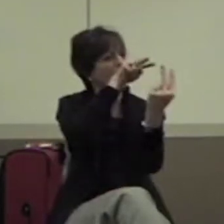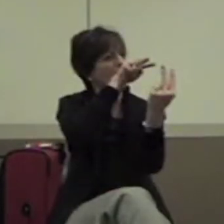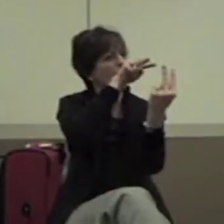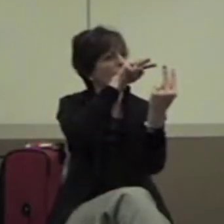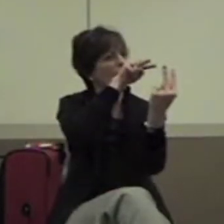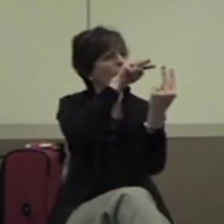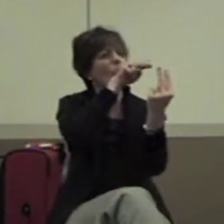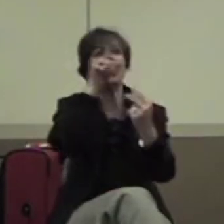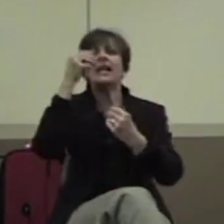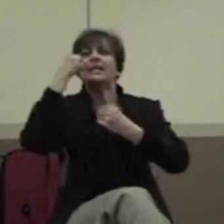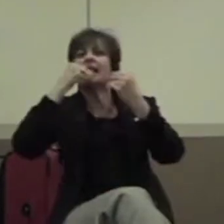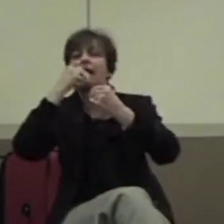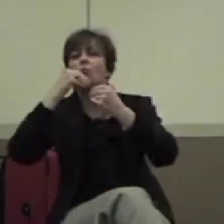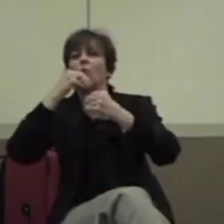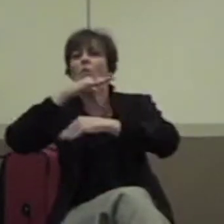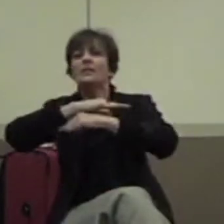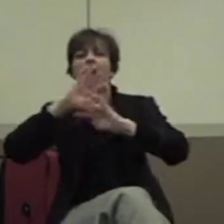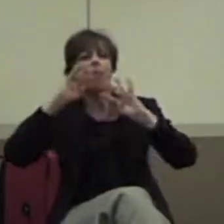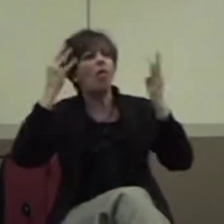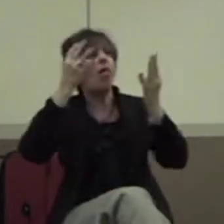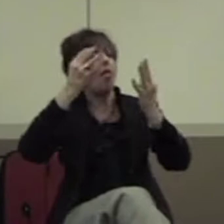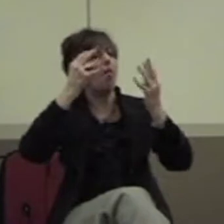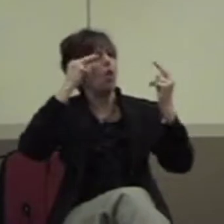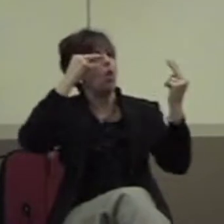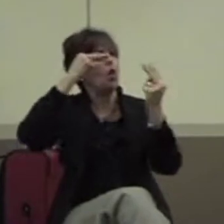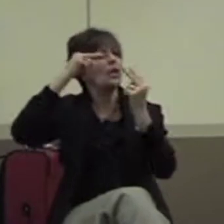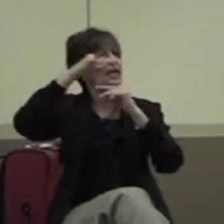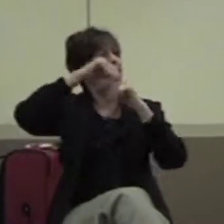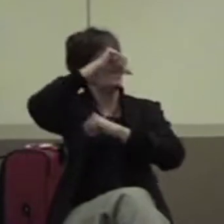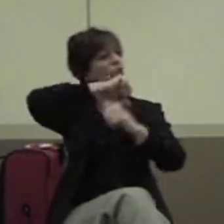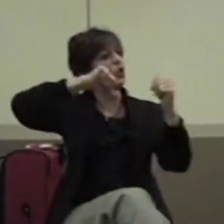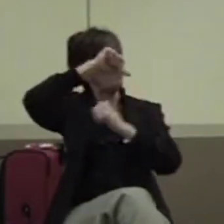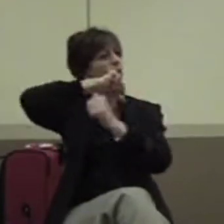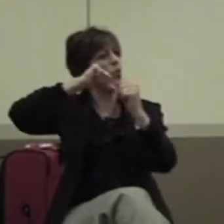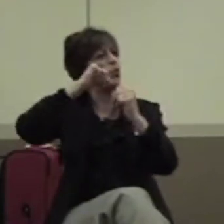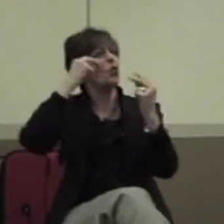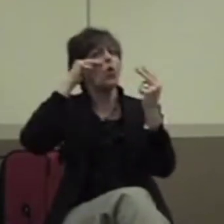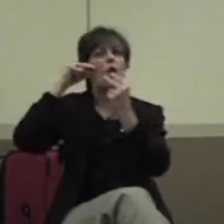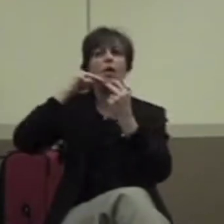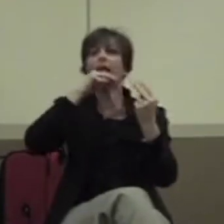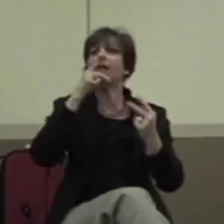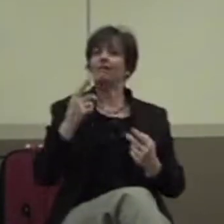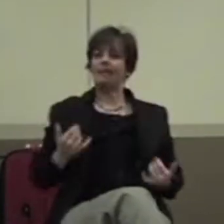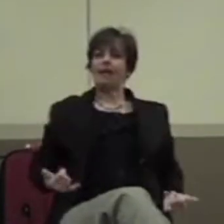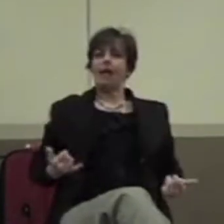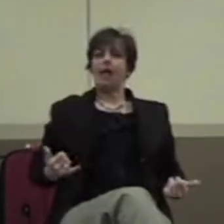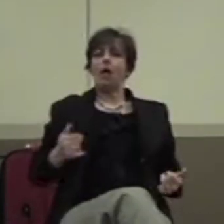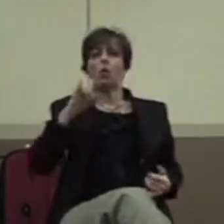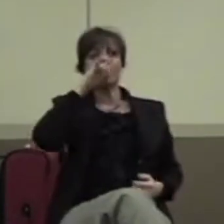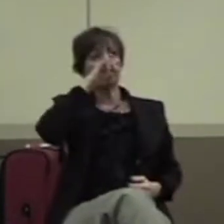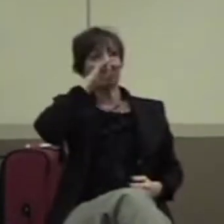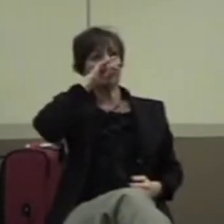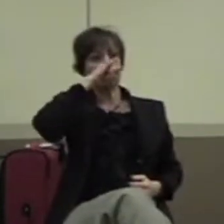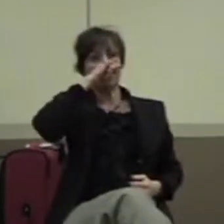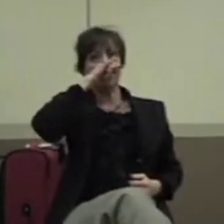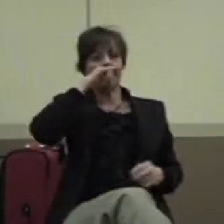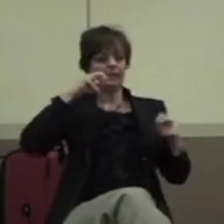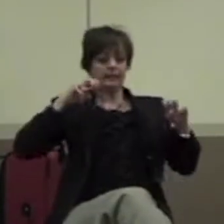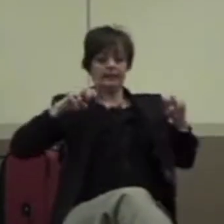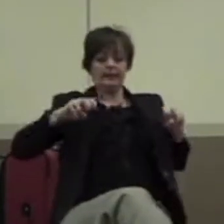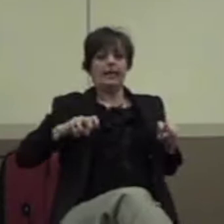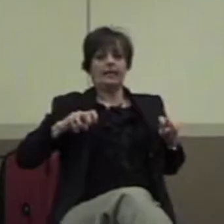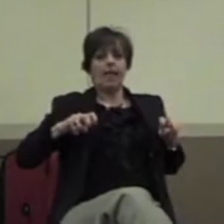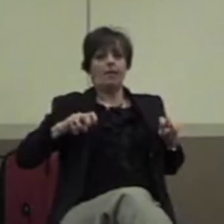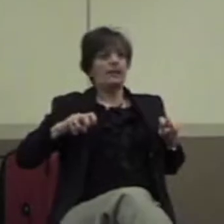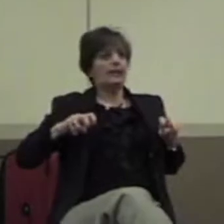other. When we sat at the dining room table, we all were looking at each other. Now, kids sit side by